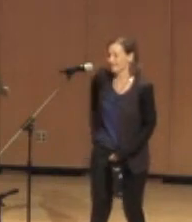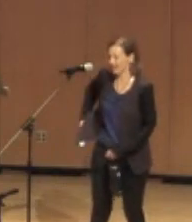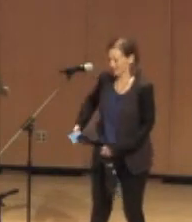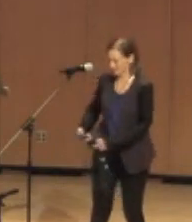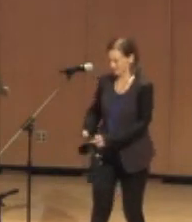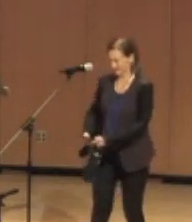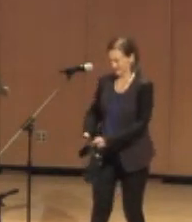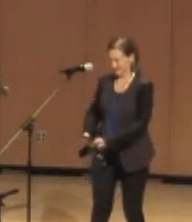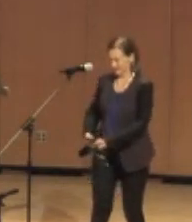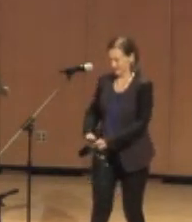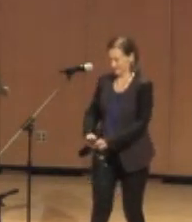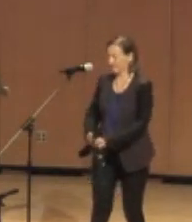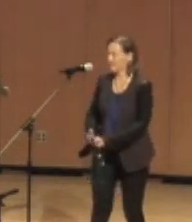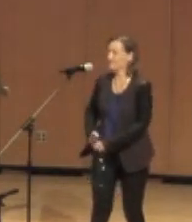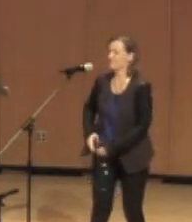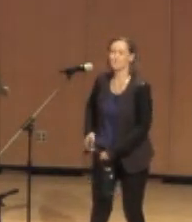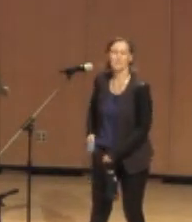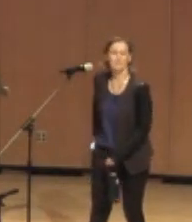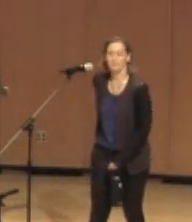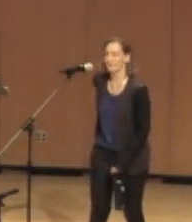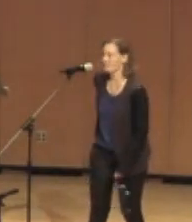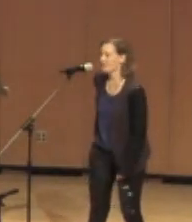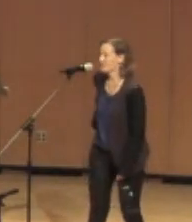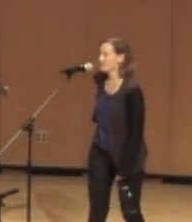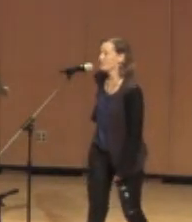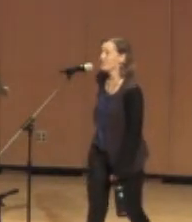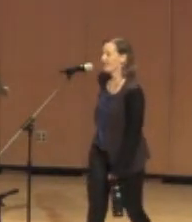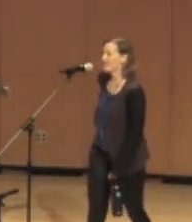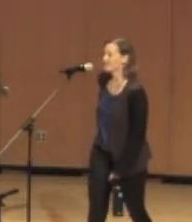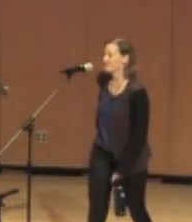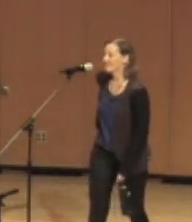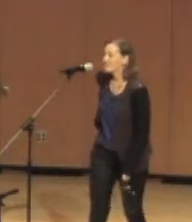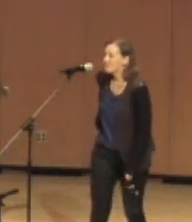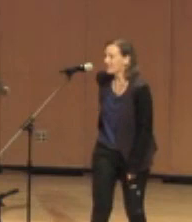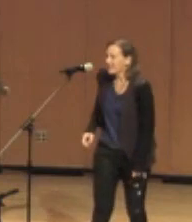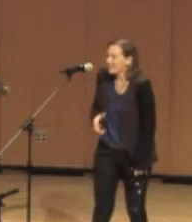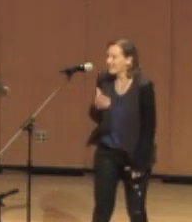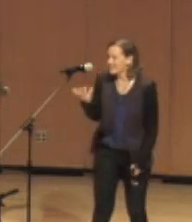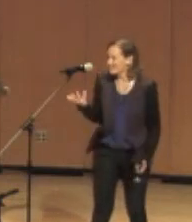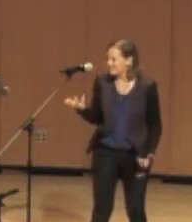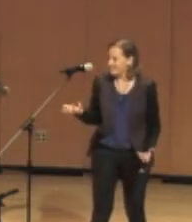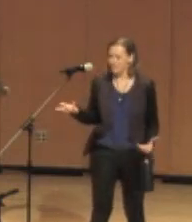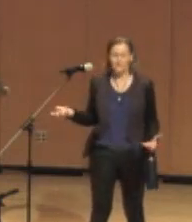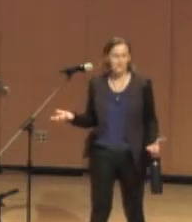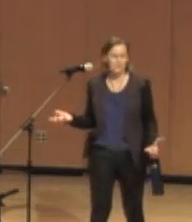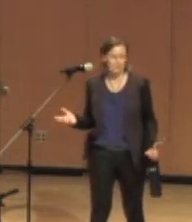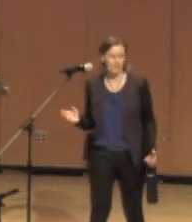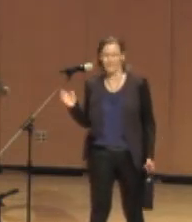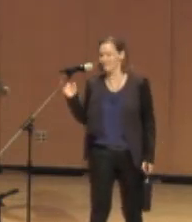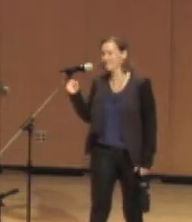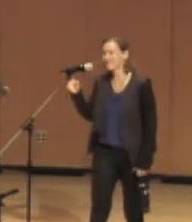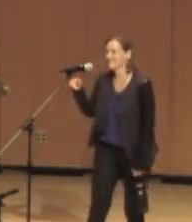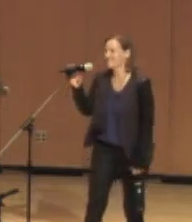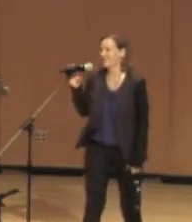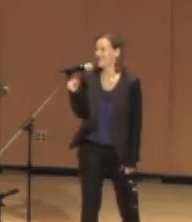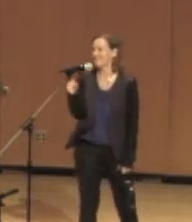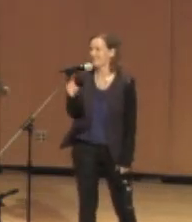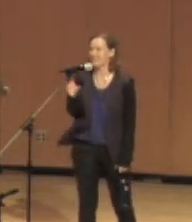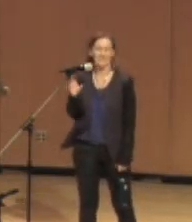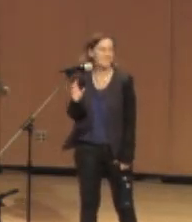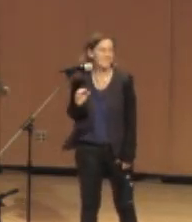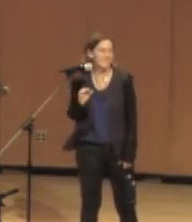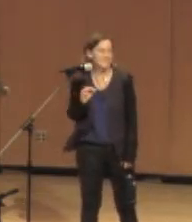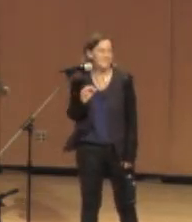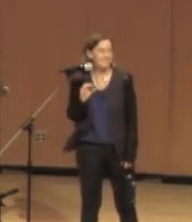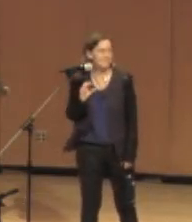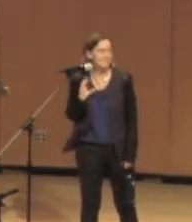many um so many of you beautiful people who um who were in original production um